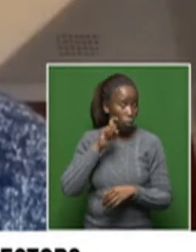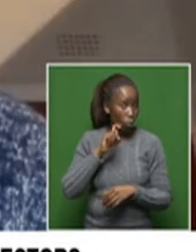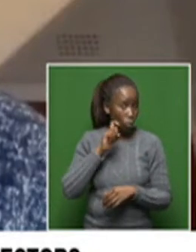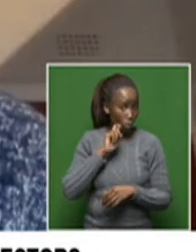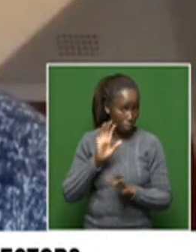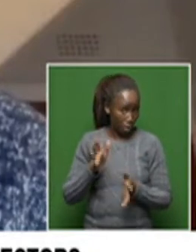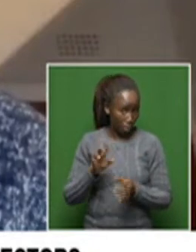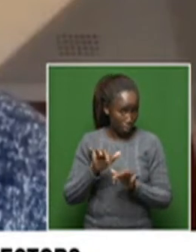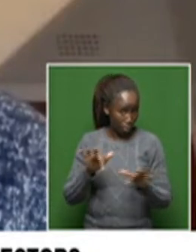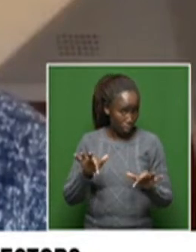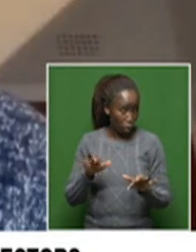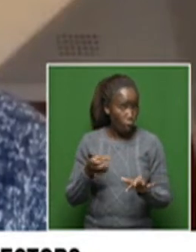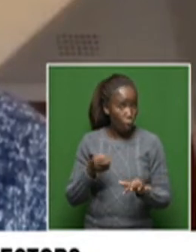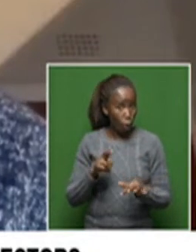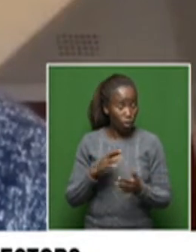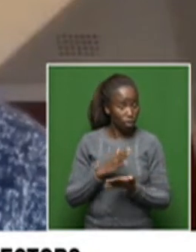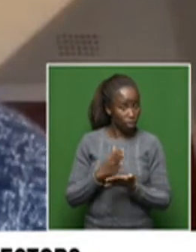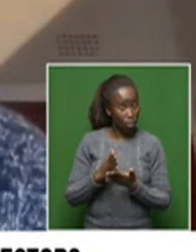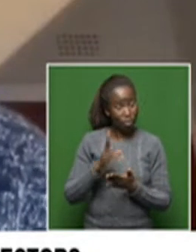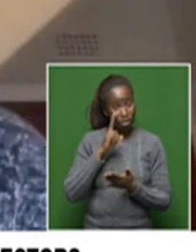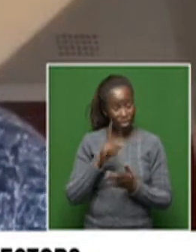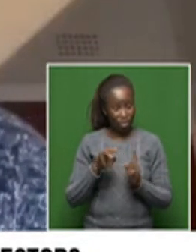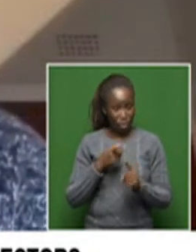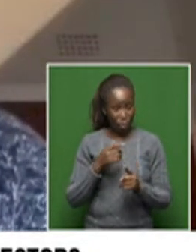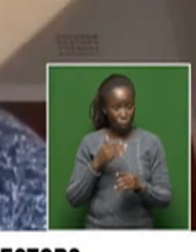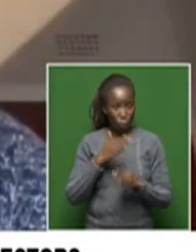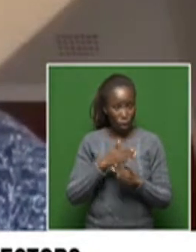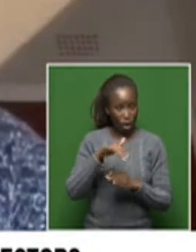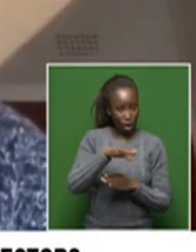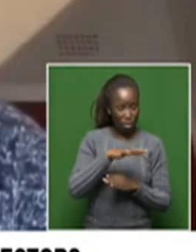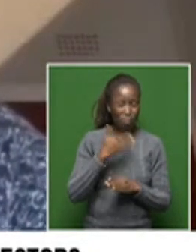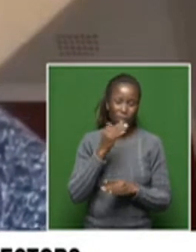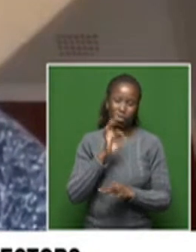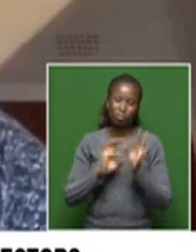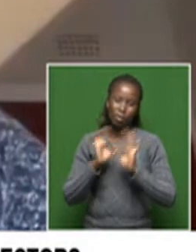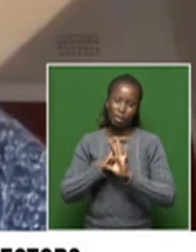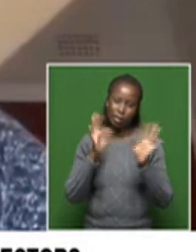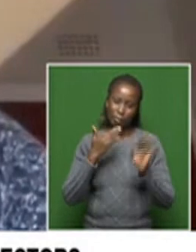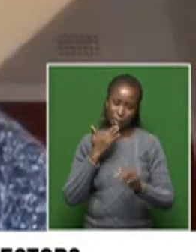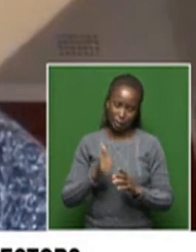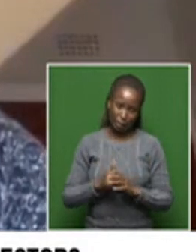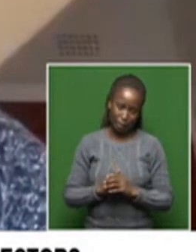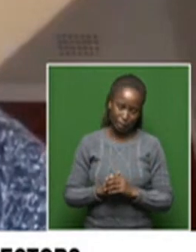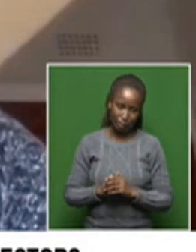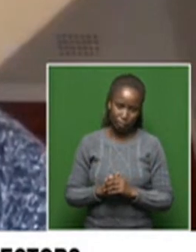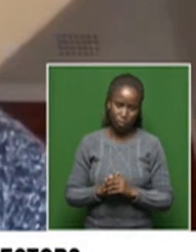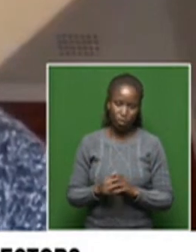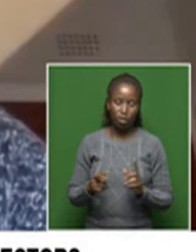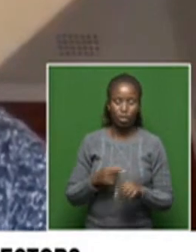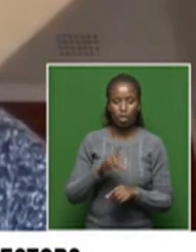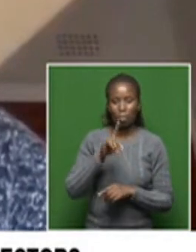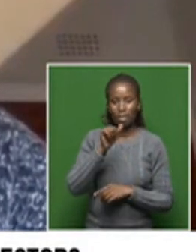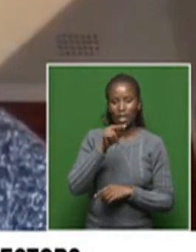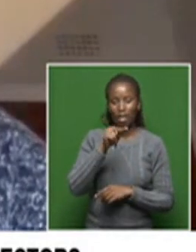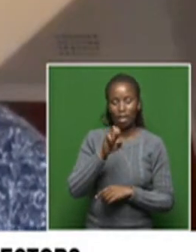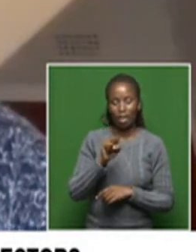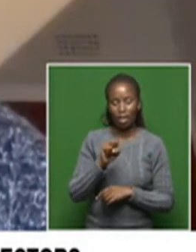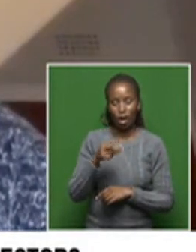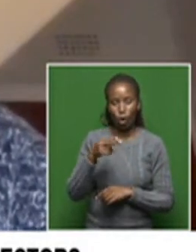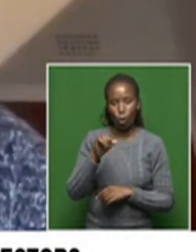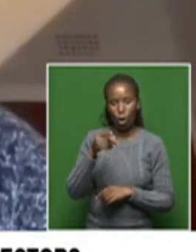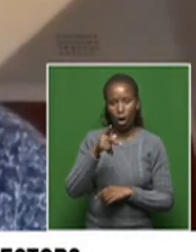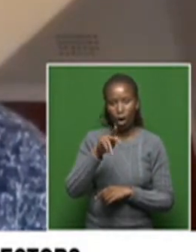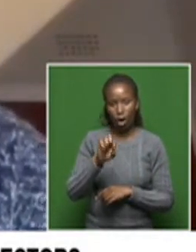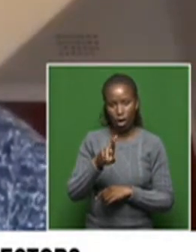see some of these going to the workplace sites? If so, please clarify the split. So that was Diane Hawker. Then I've